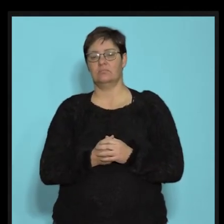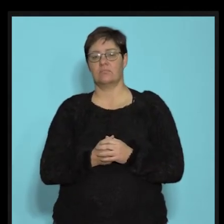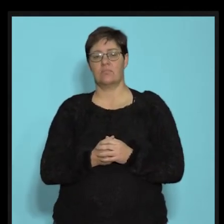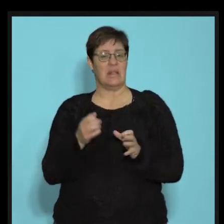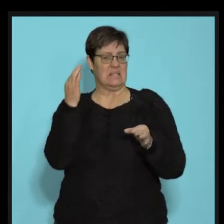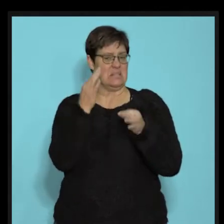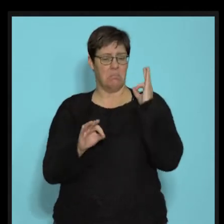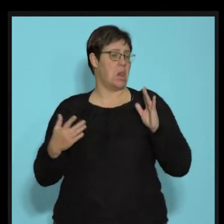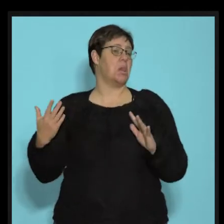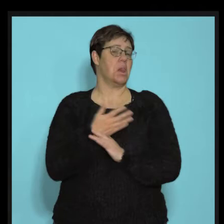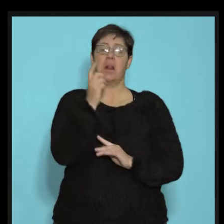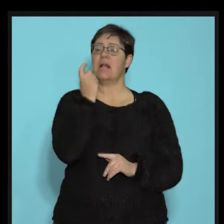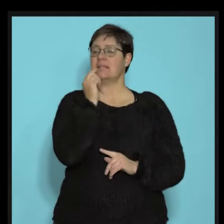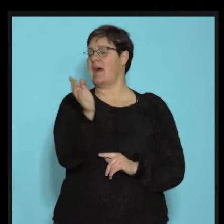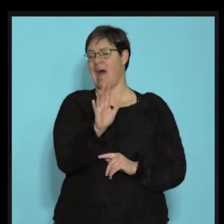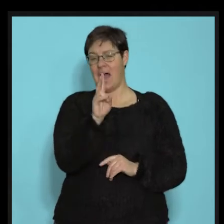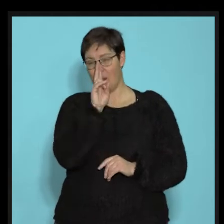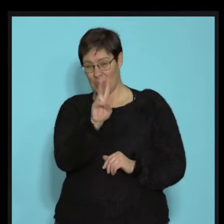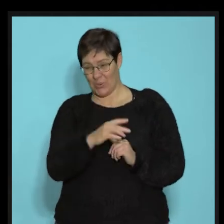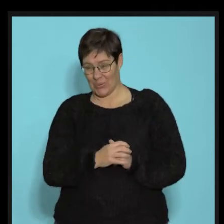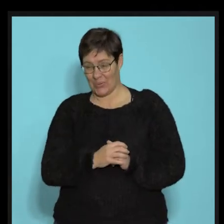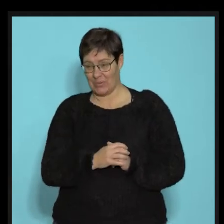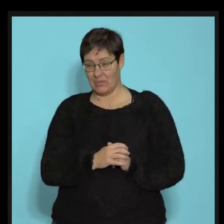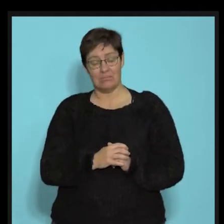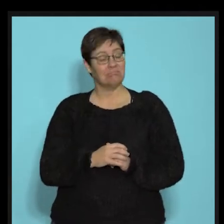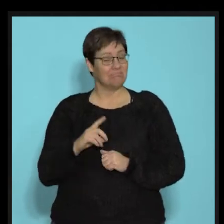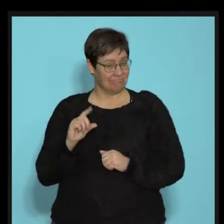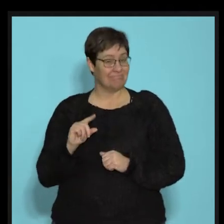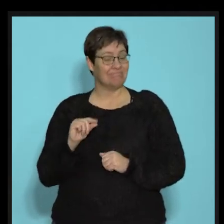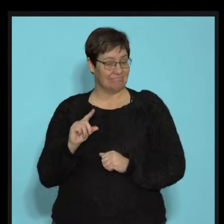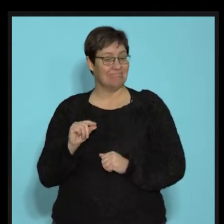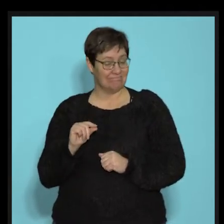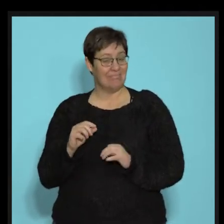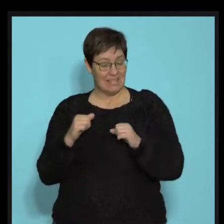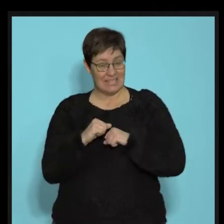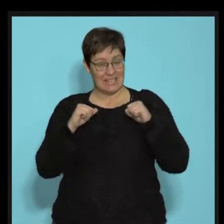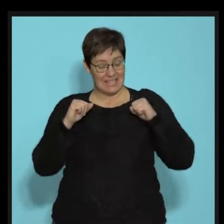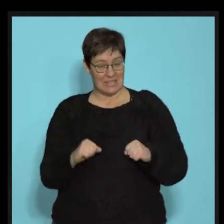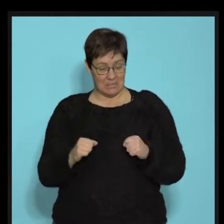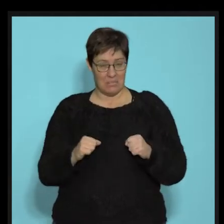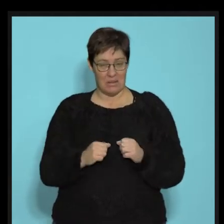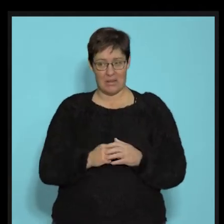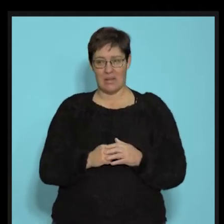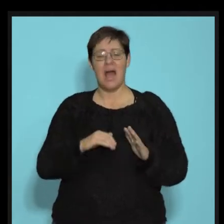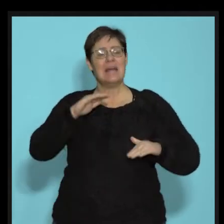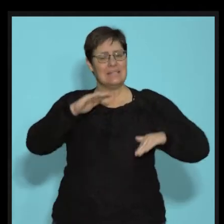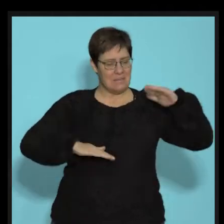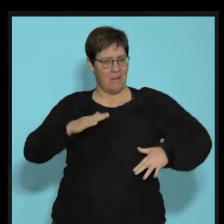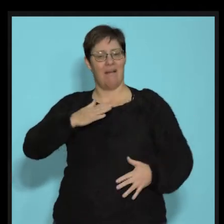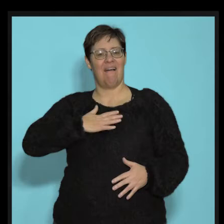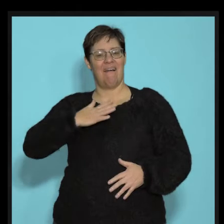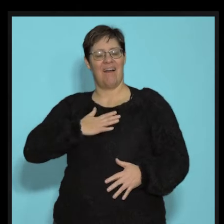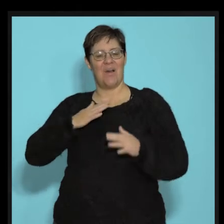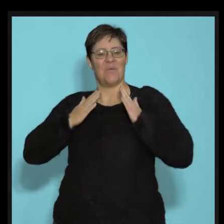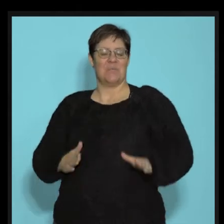that. I want you to have a look. It's actually quite a system that's very simple, similar to ours. You don't have